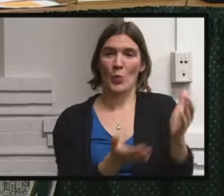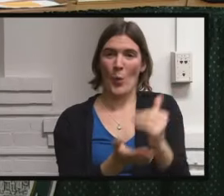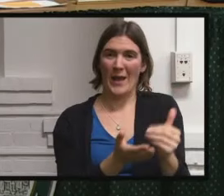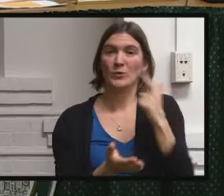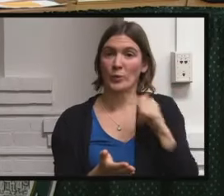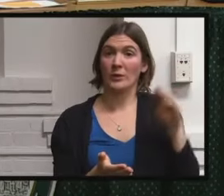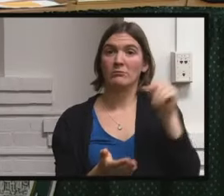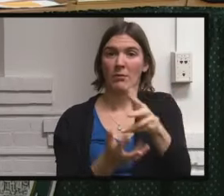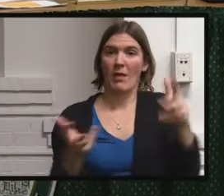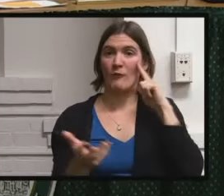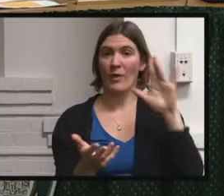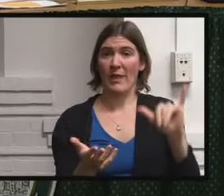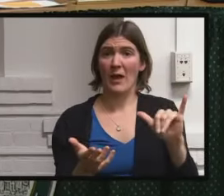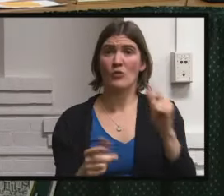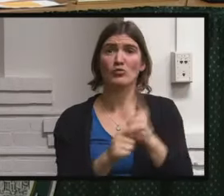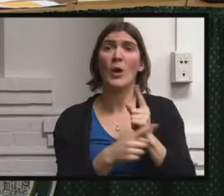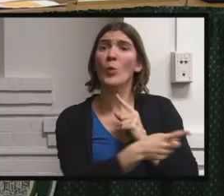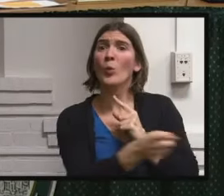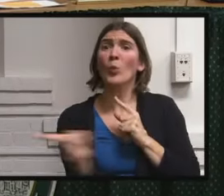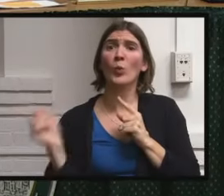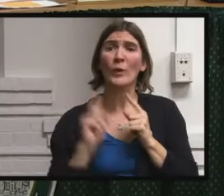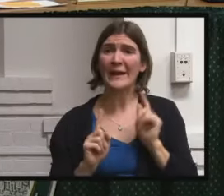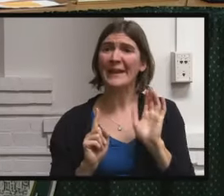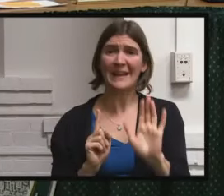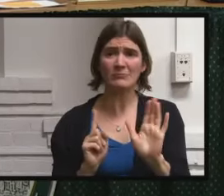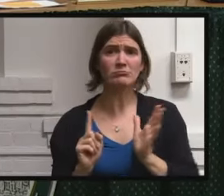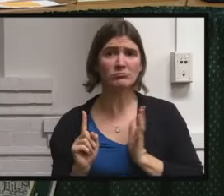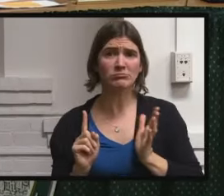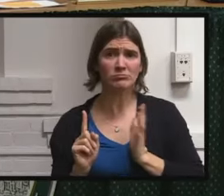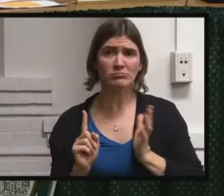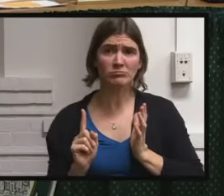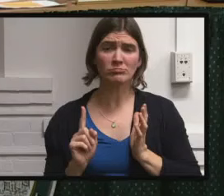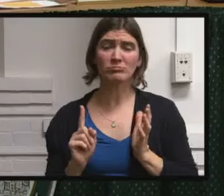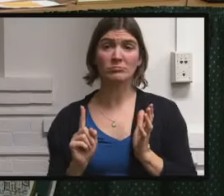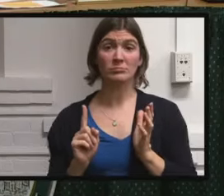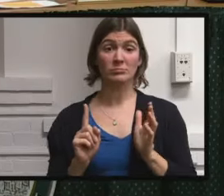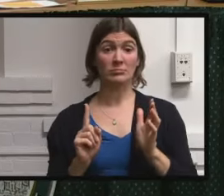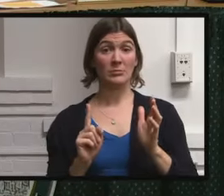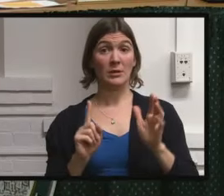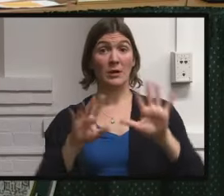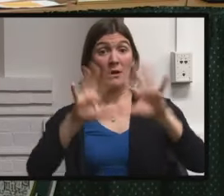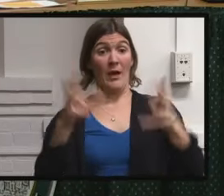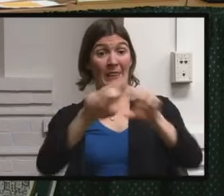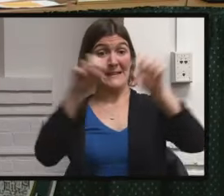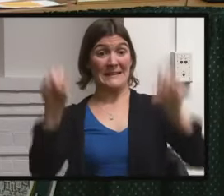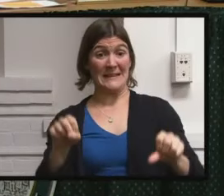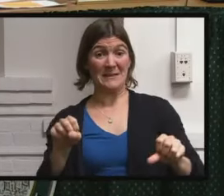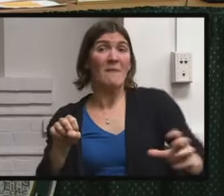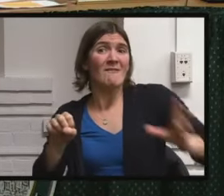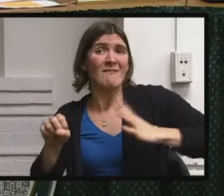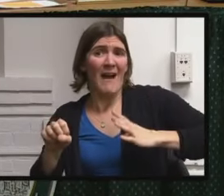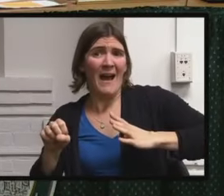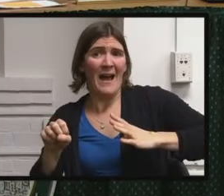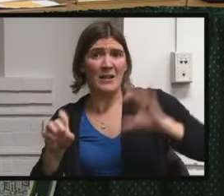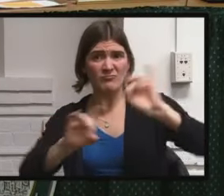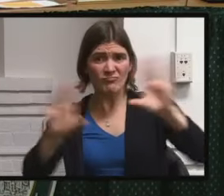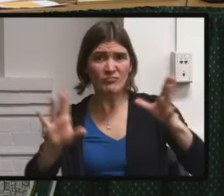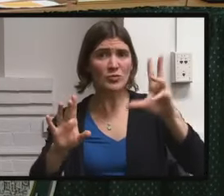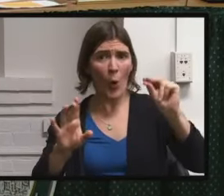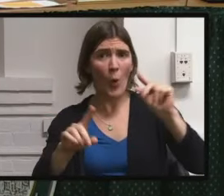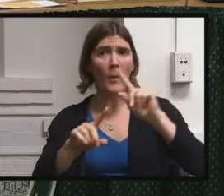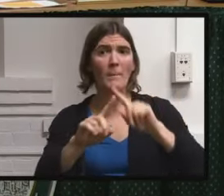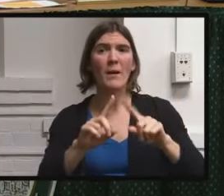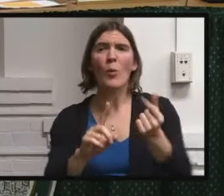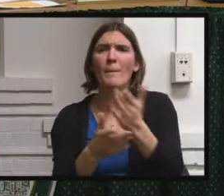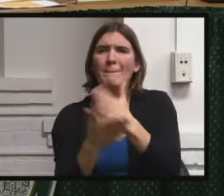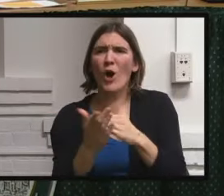that, and I don't think you're hearing from anybody that the structure of the entire system is wrong. What you're hearing, I think,